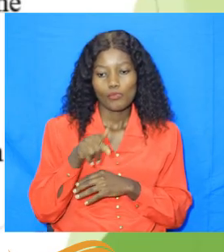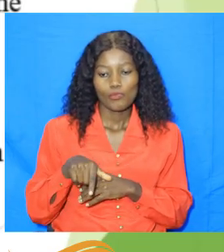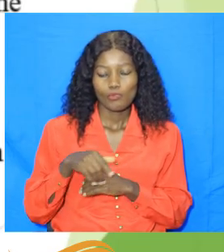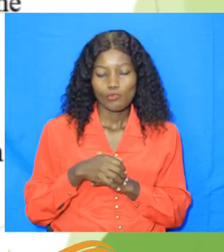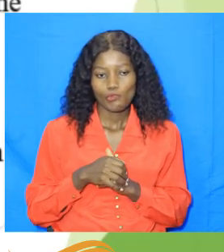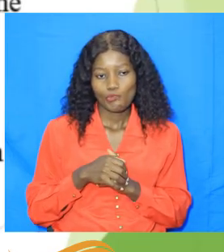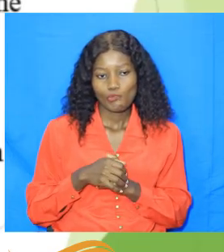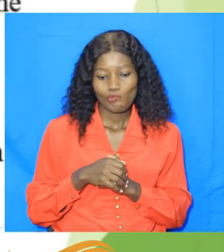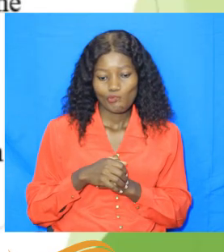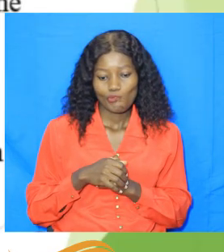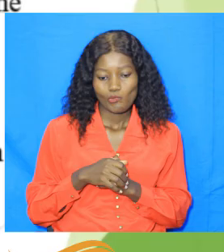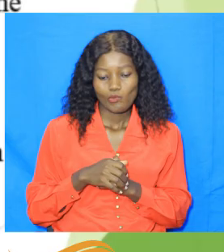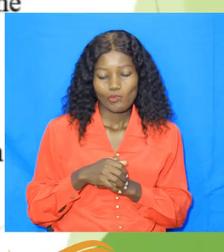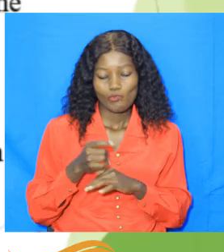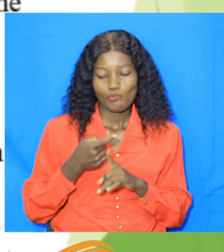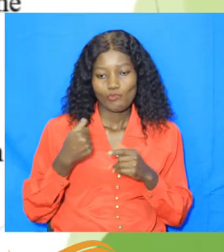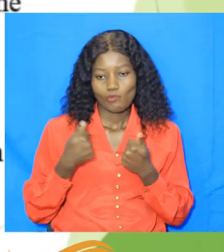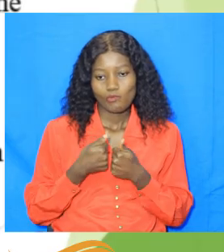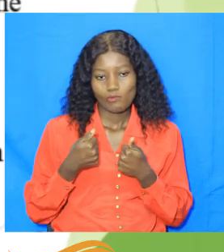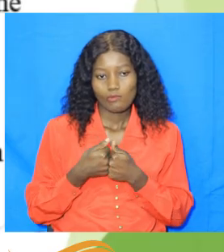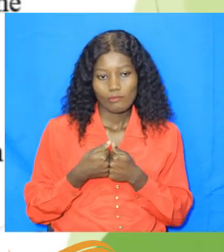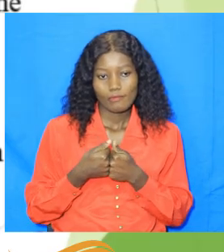disqualification from the tournament.